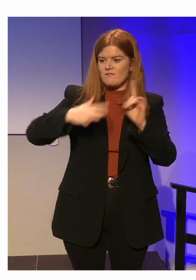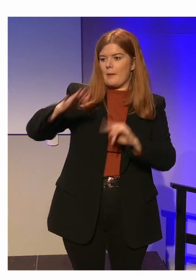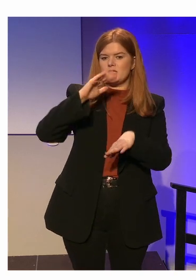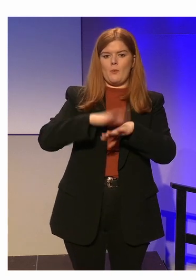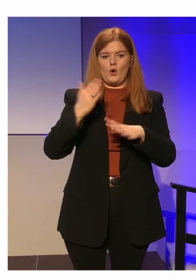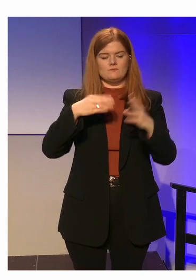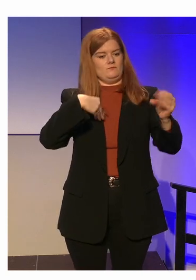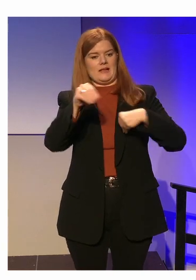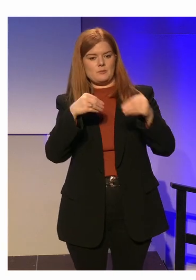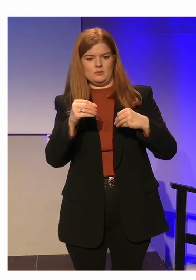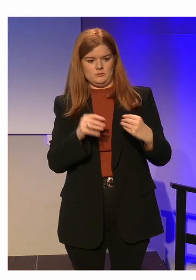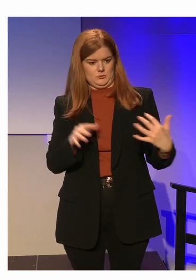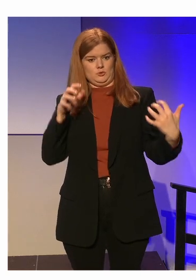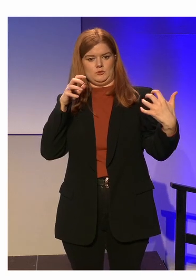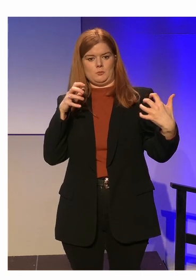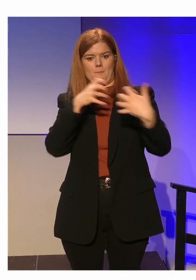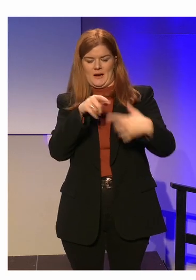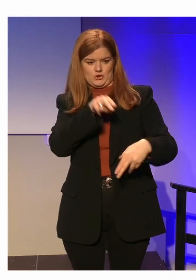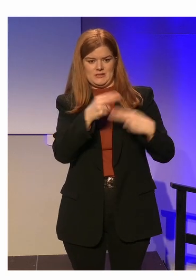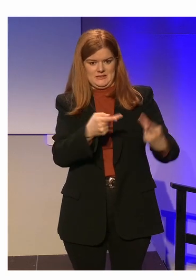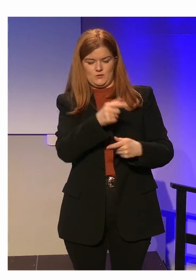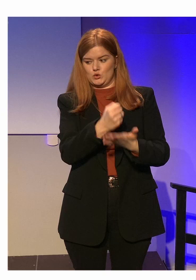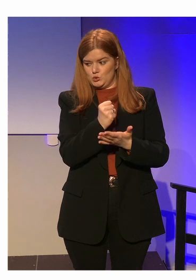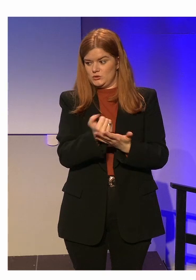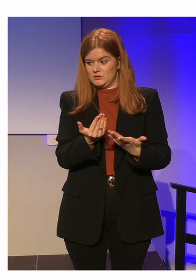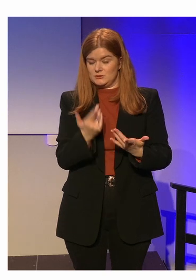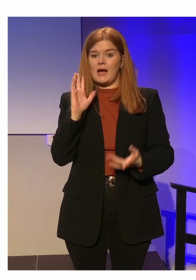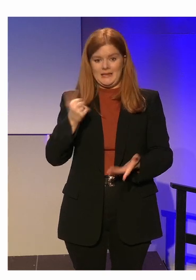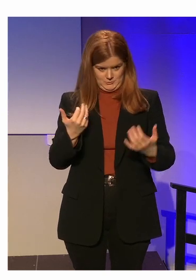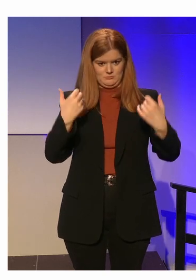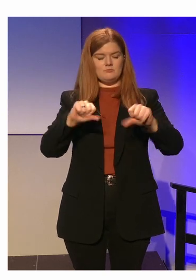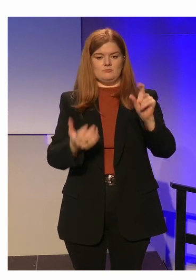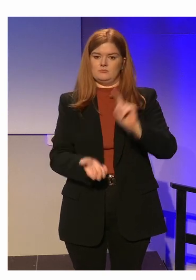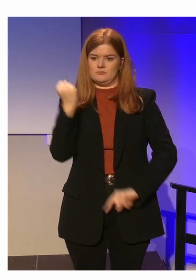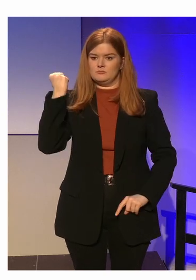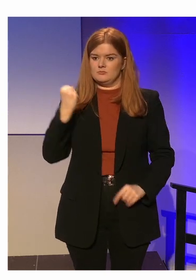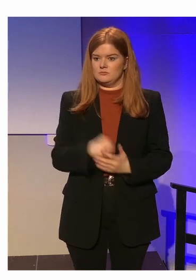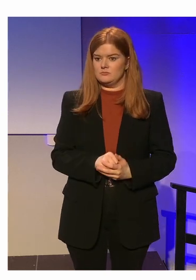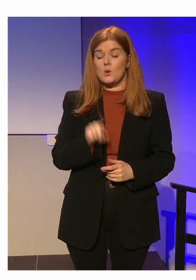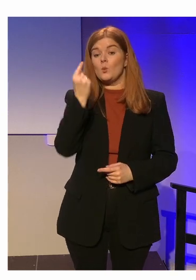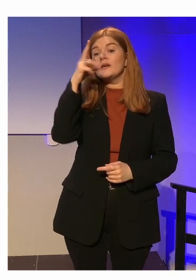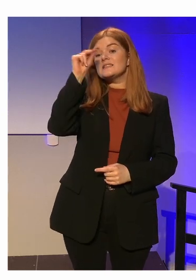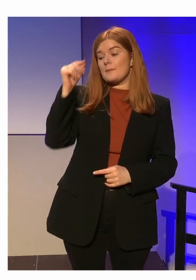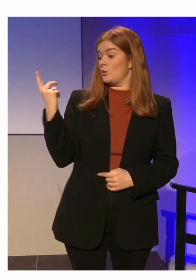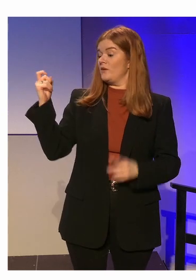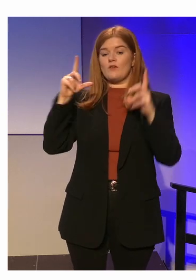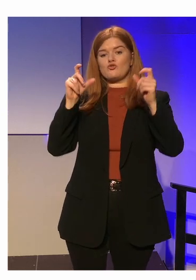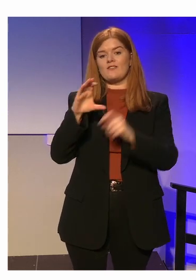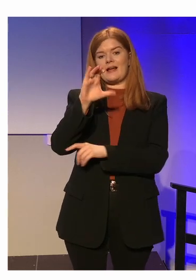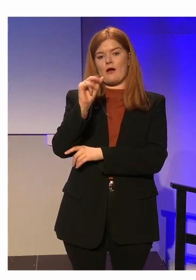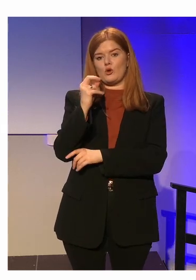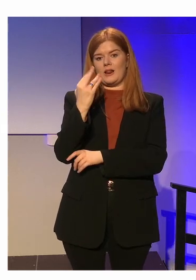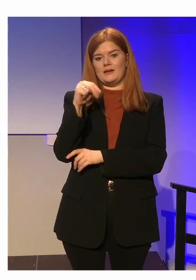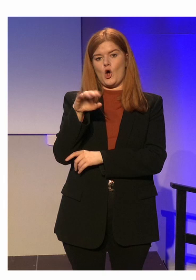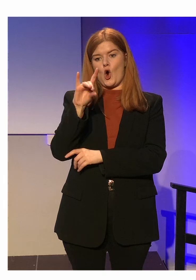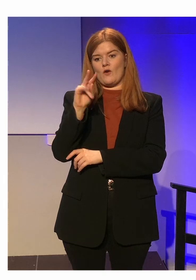more accommodating for those students. And indeed, it worked. Here is an example. This is a photograph of Carolyn